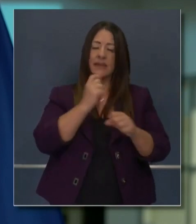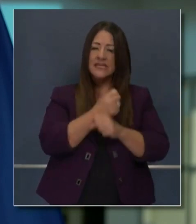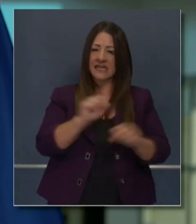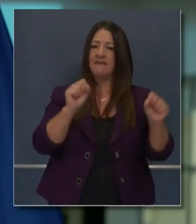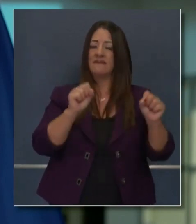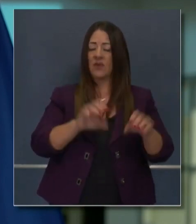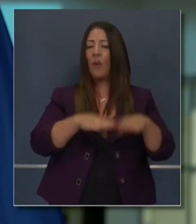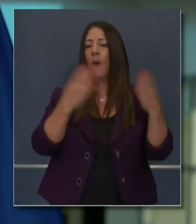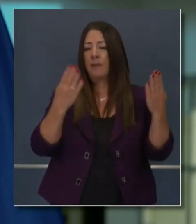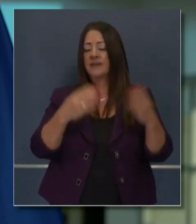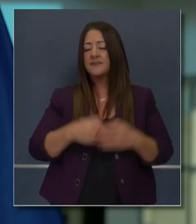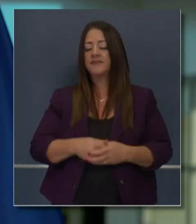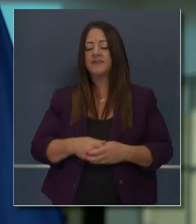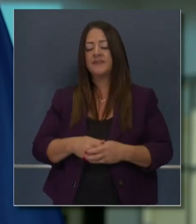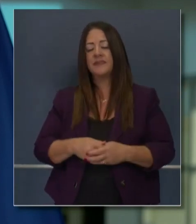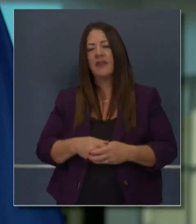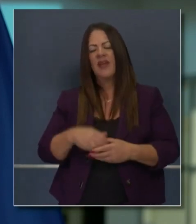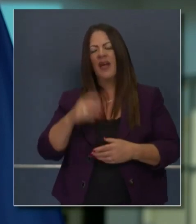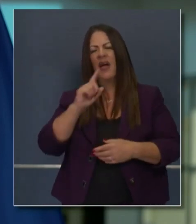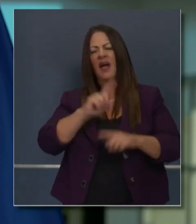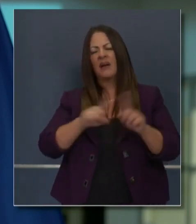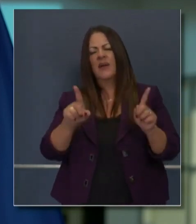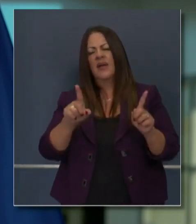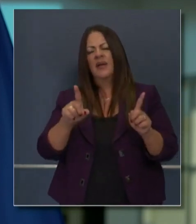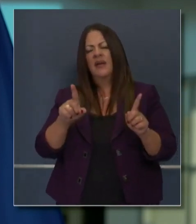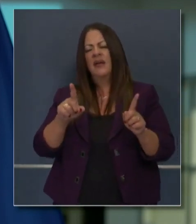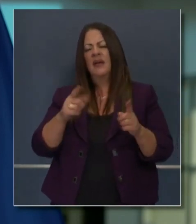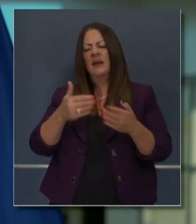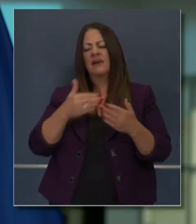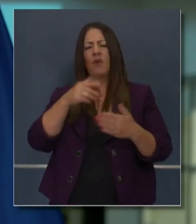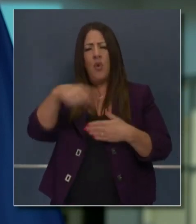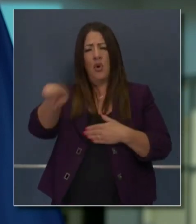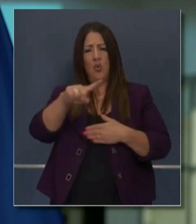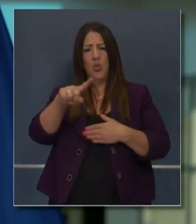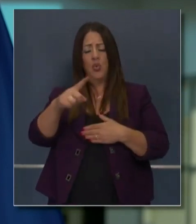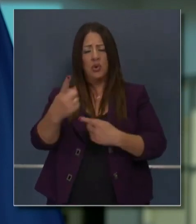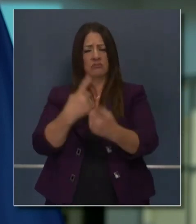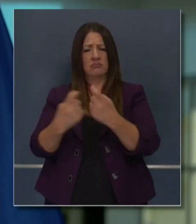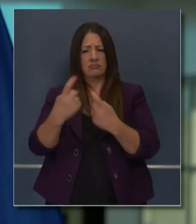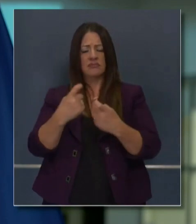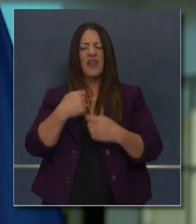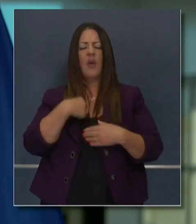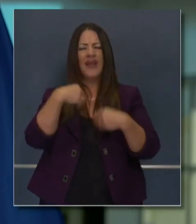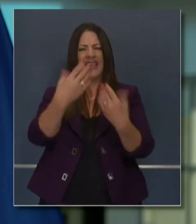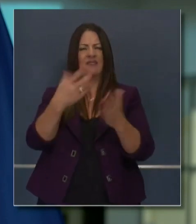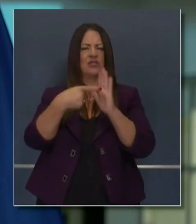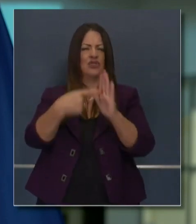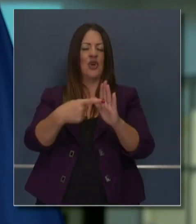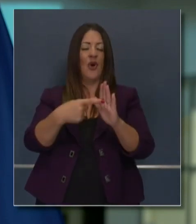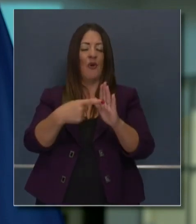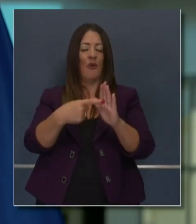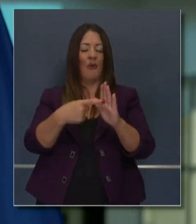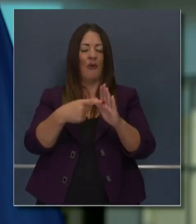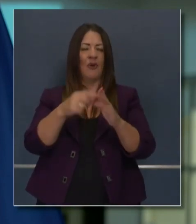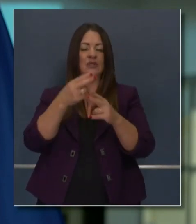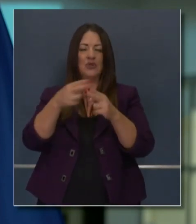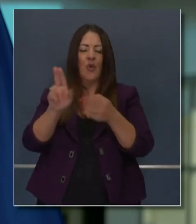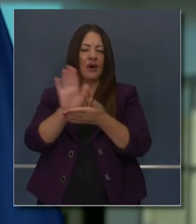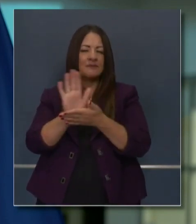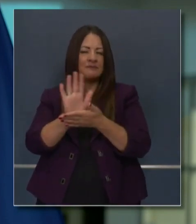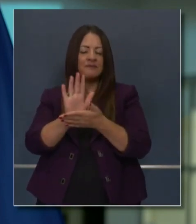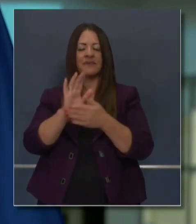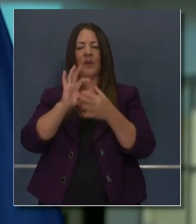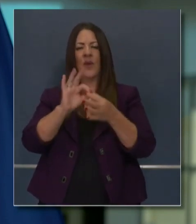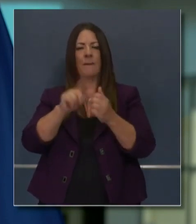I'll open up for questions in a moment. I'll leave you at the end with a short PSA around Halloween, very